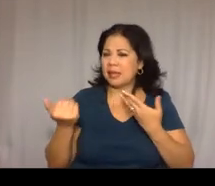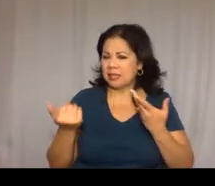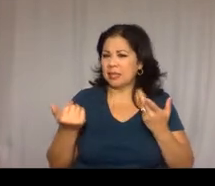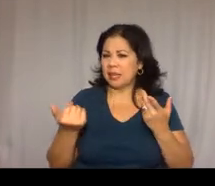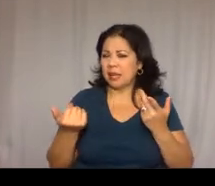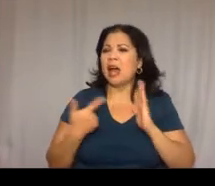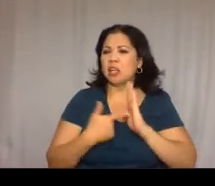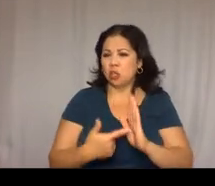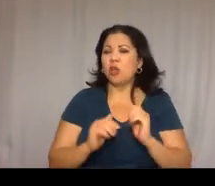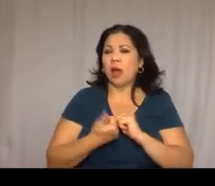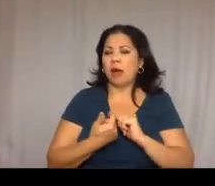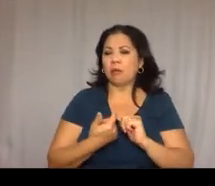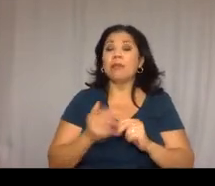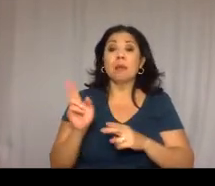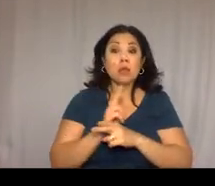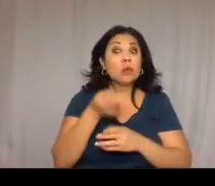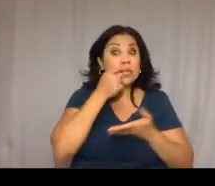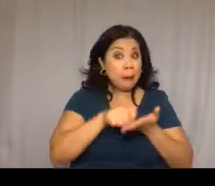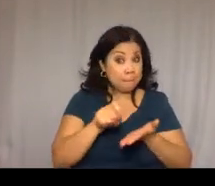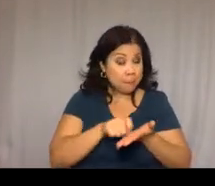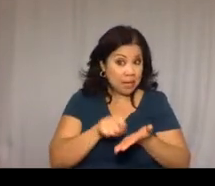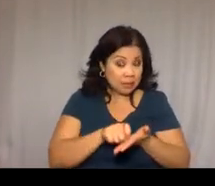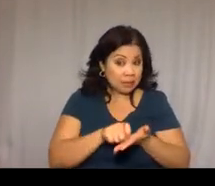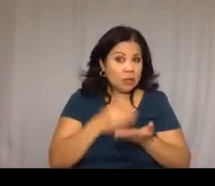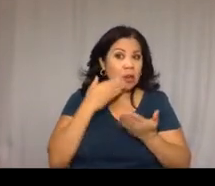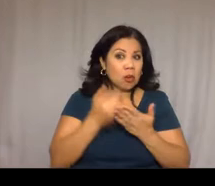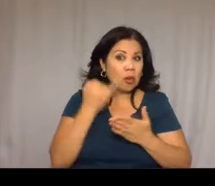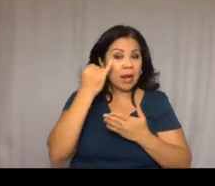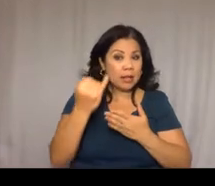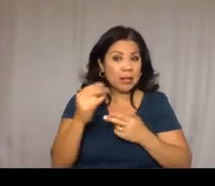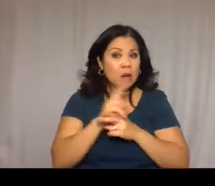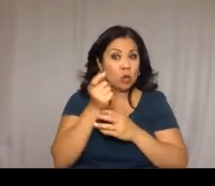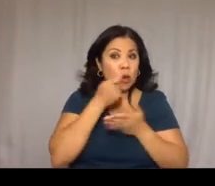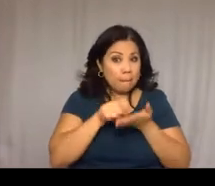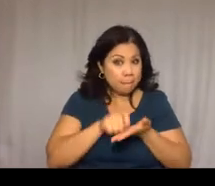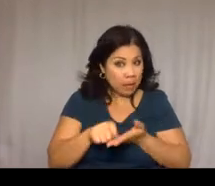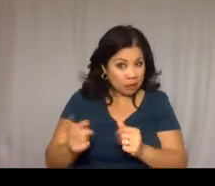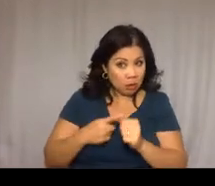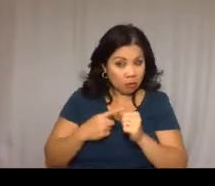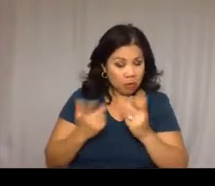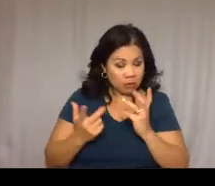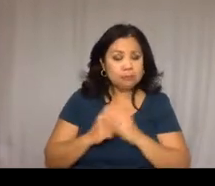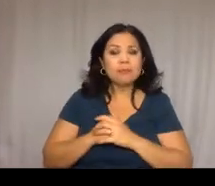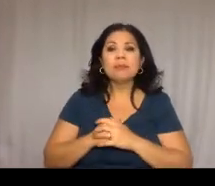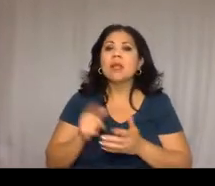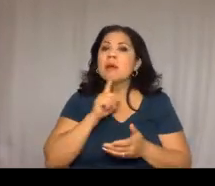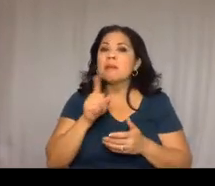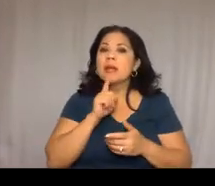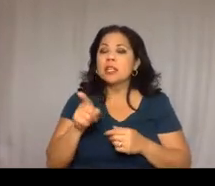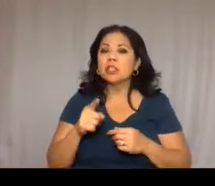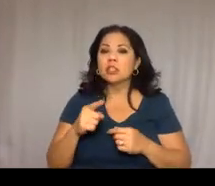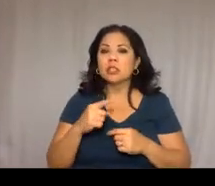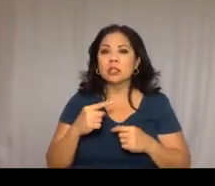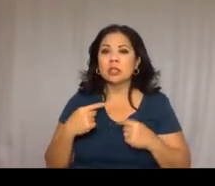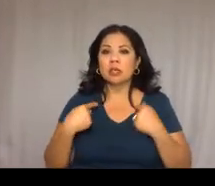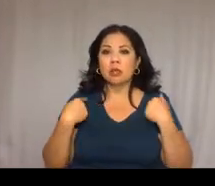back to pencil, because I think it's best if you do this in pencil, guys, because you can't erase a Sharpie. So you want to make sure that you don't put the shoulders way